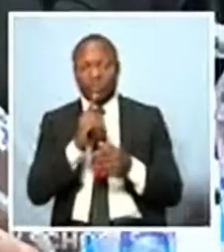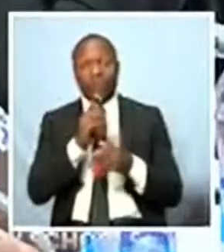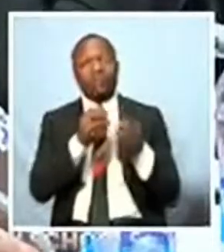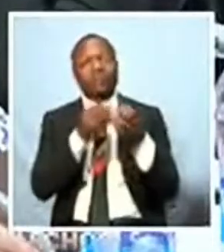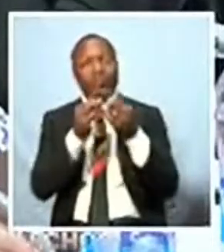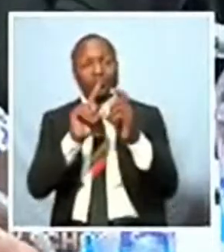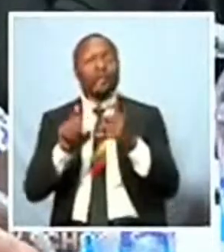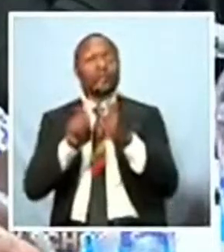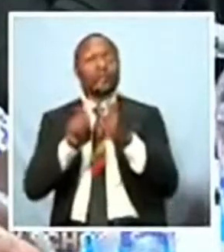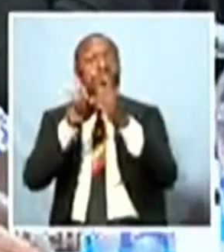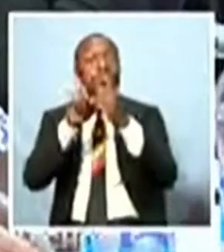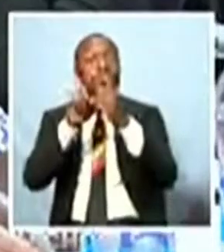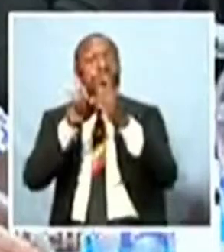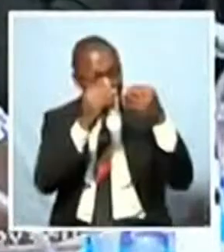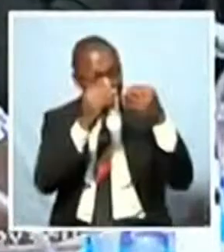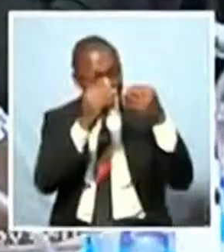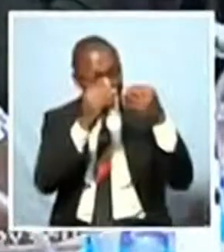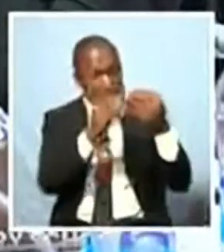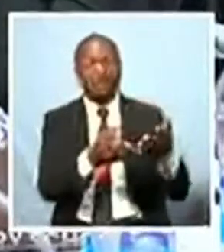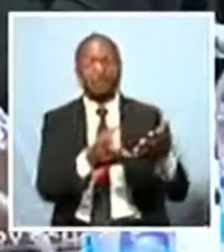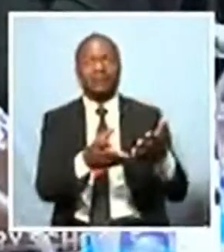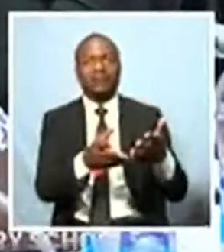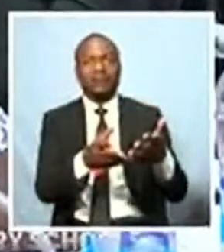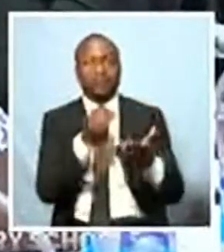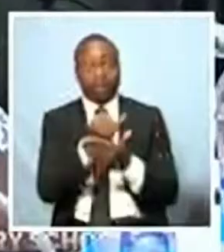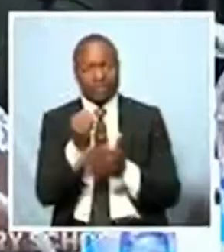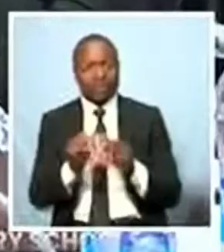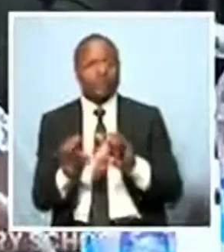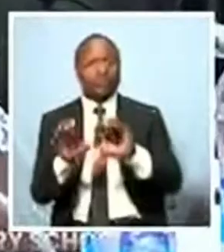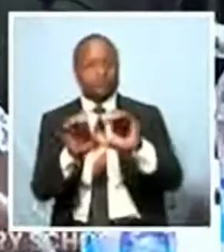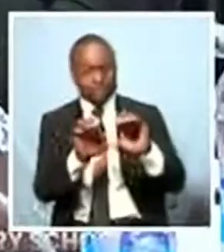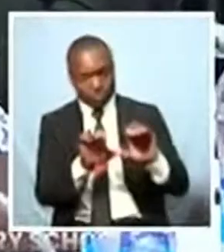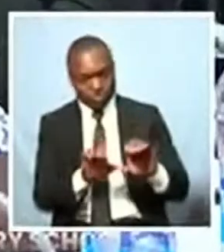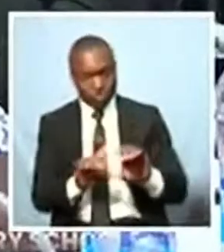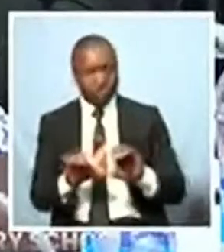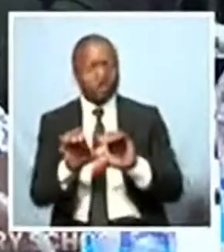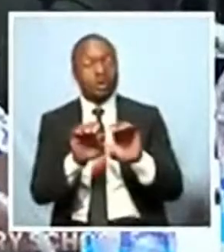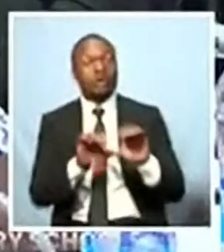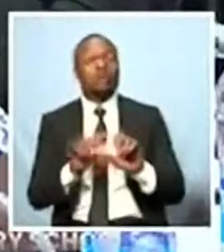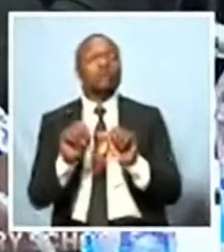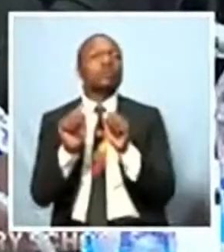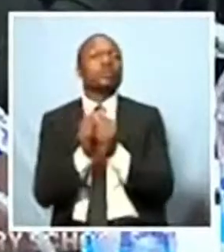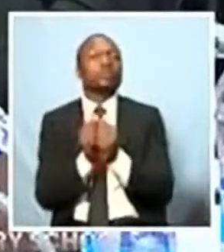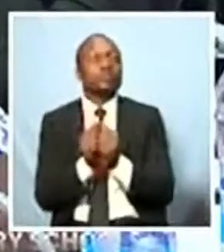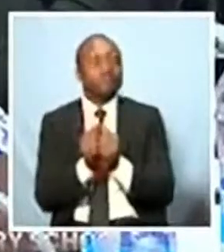have to be heaped on the, especially issues to do with